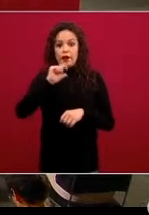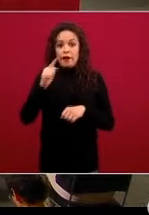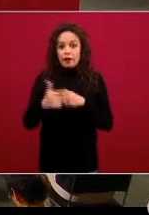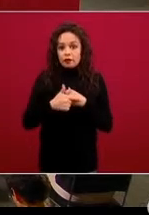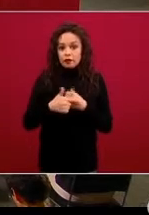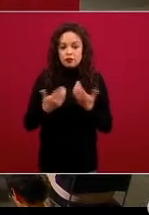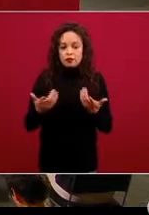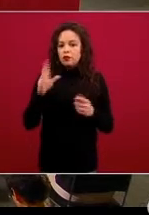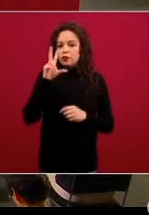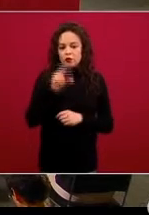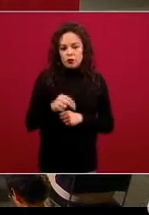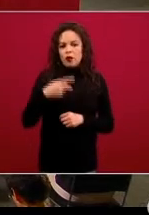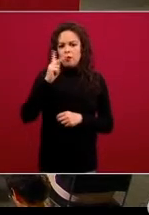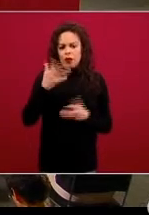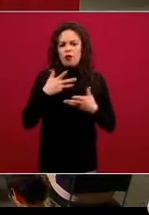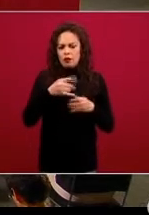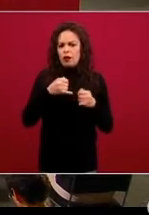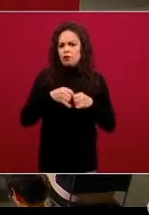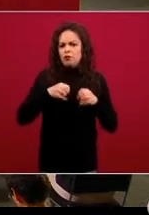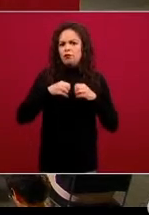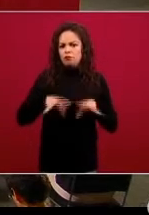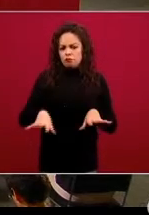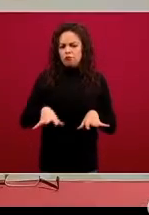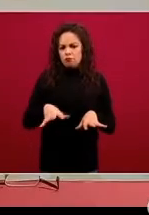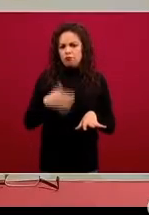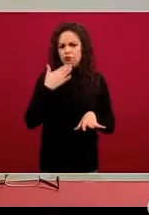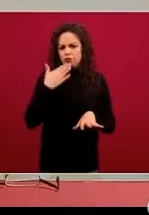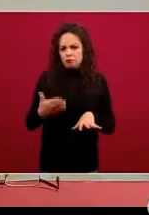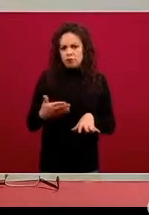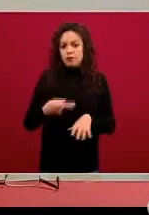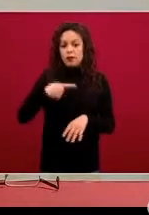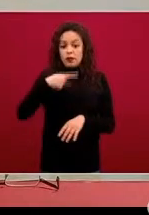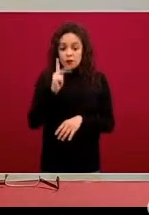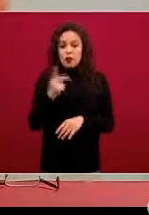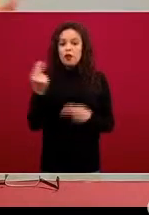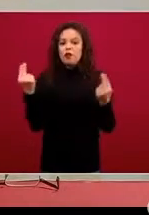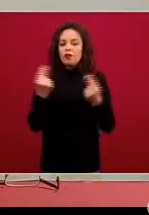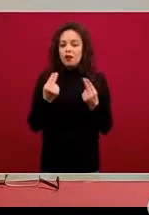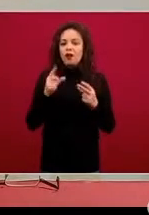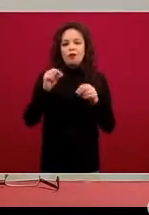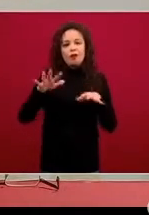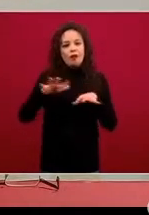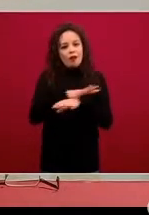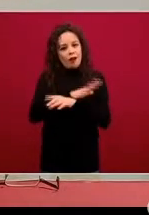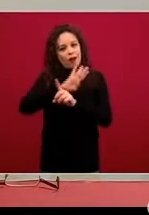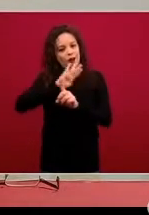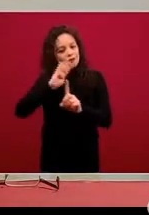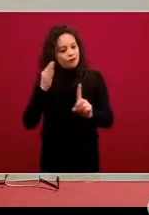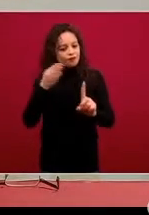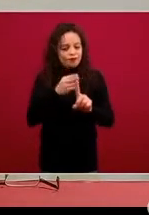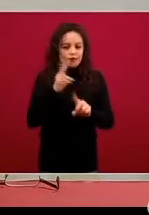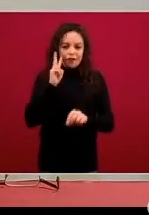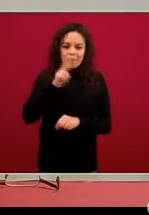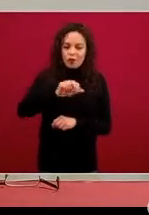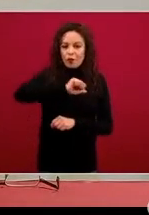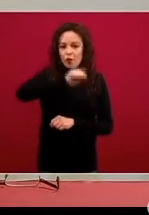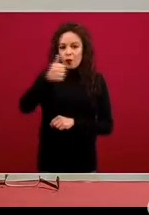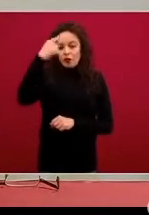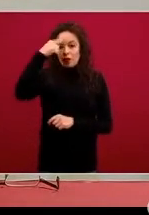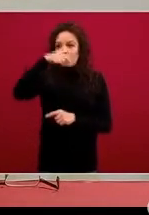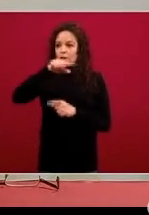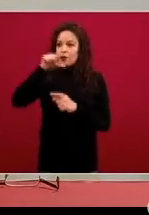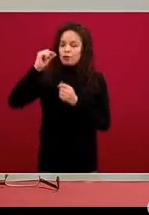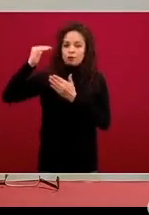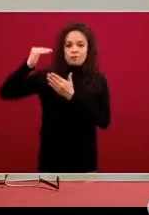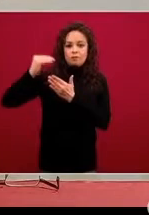used by whoever has the capacity to use them and analyze them. But now we are presenting